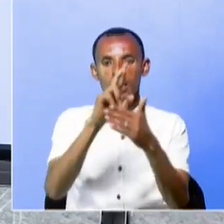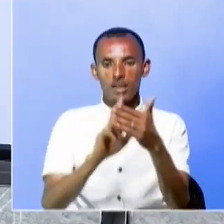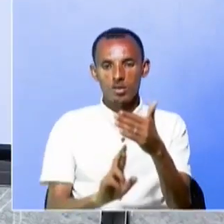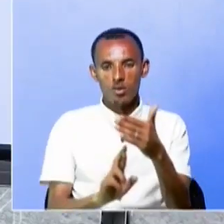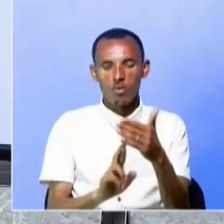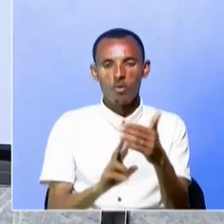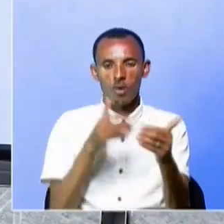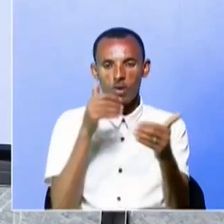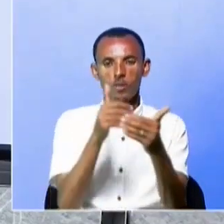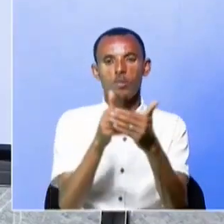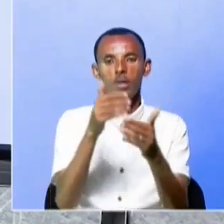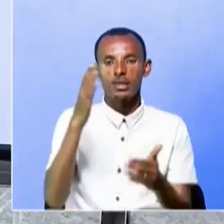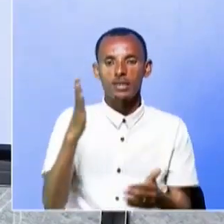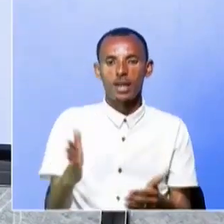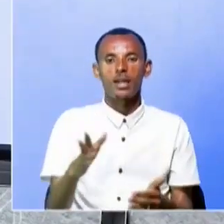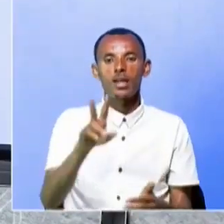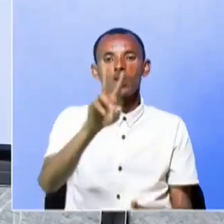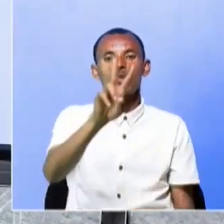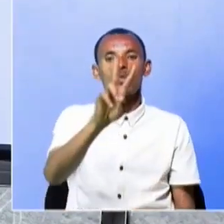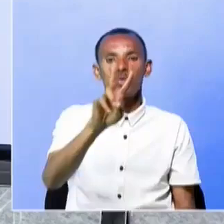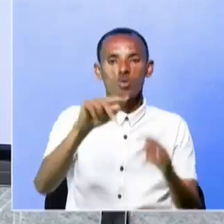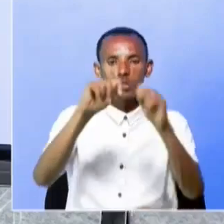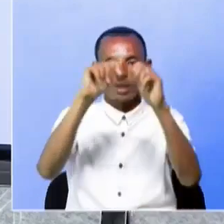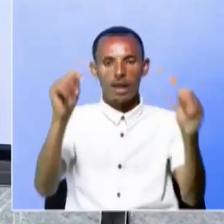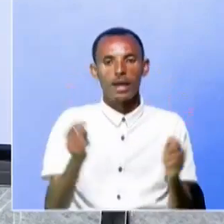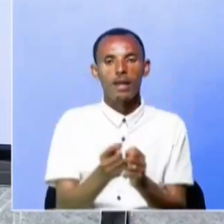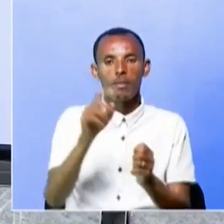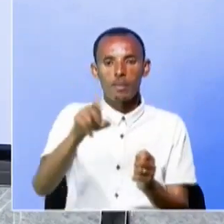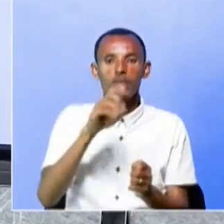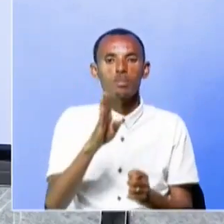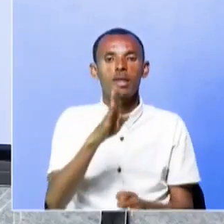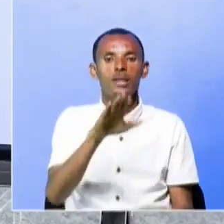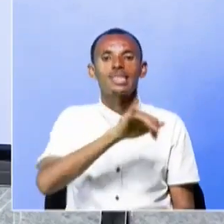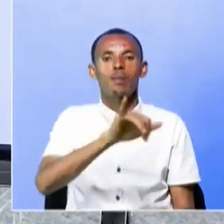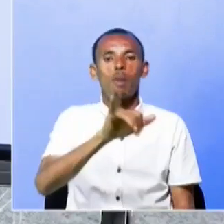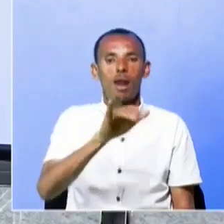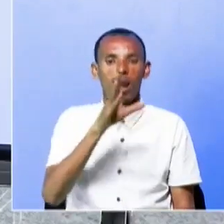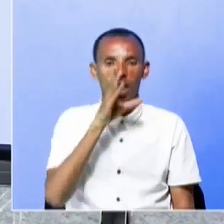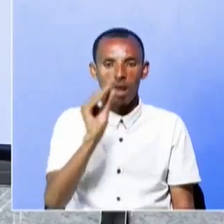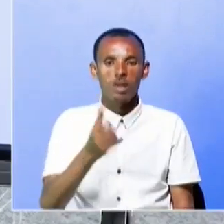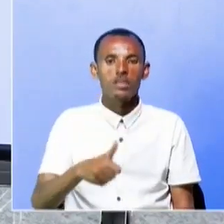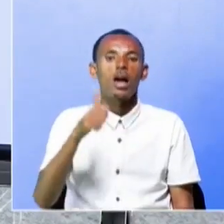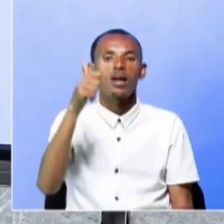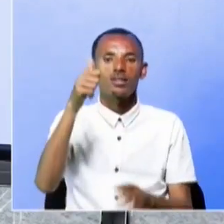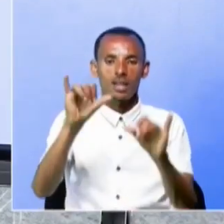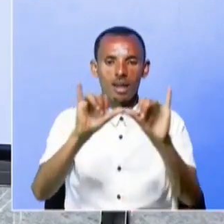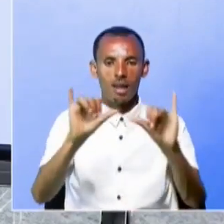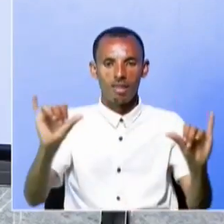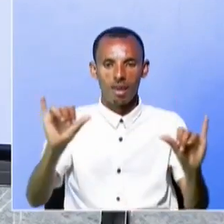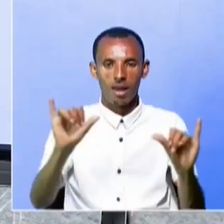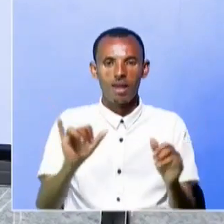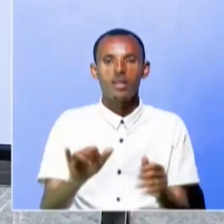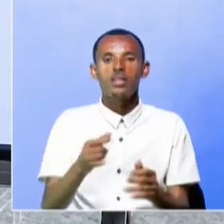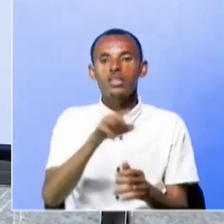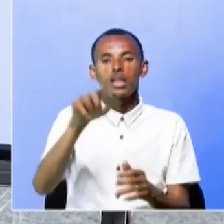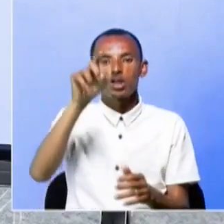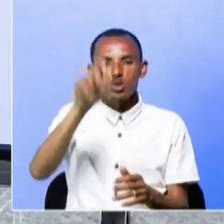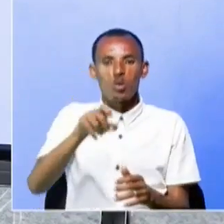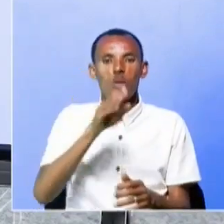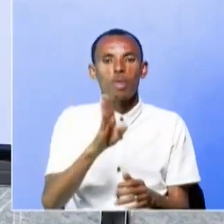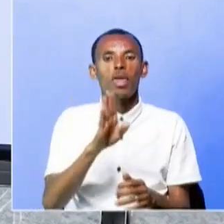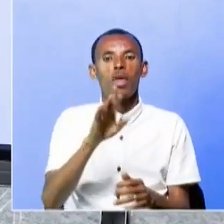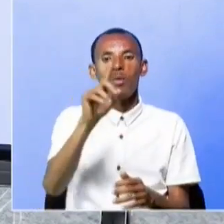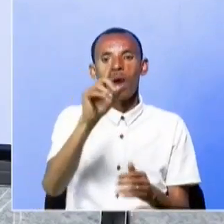the corresponding sides of the two triangles must be similar. The other criteria is there should be